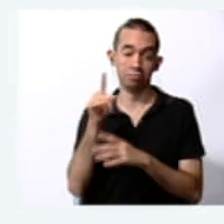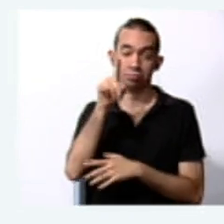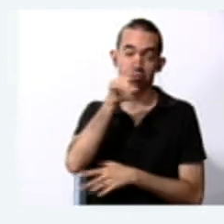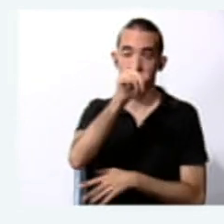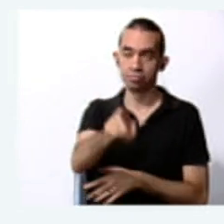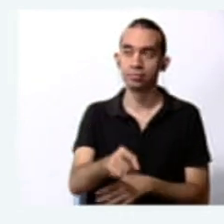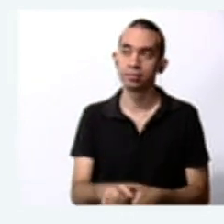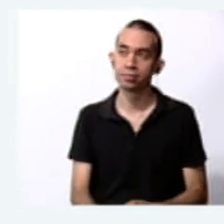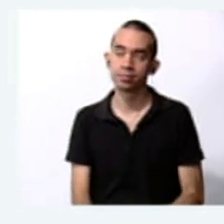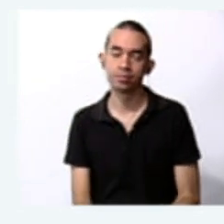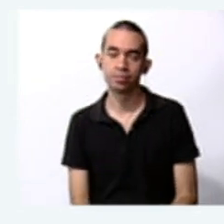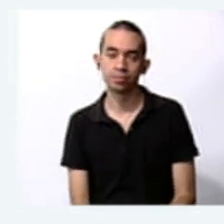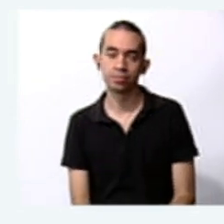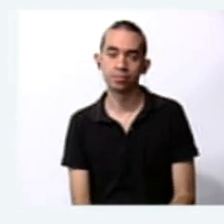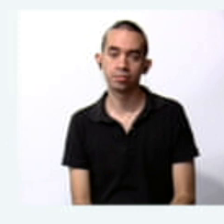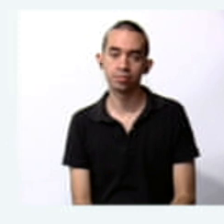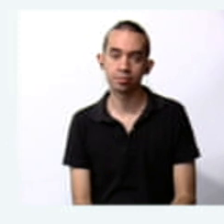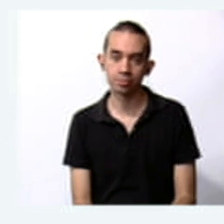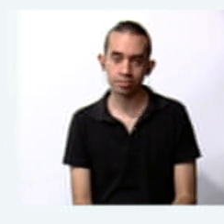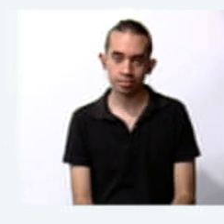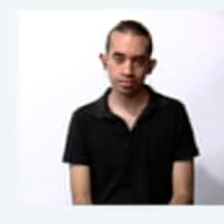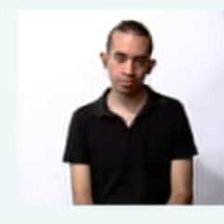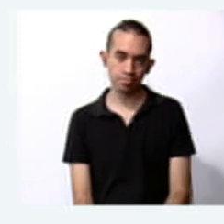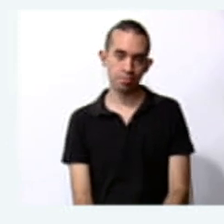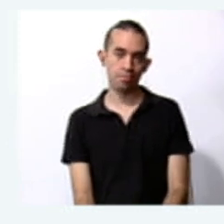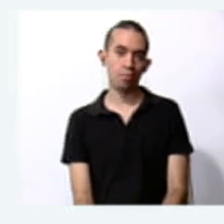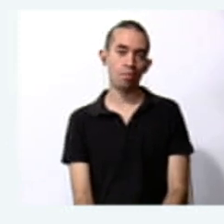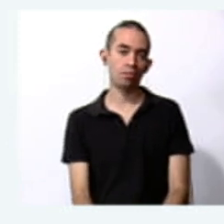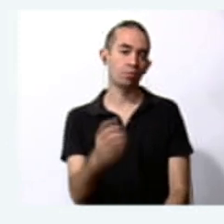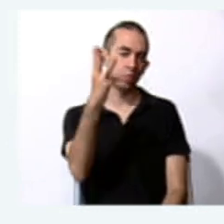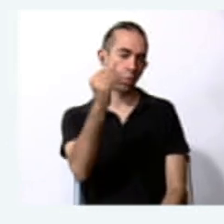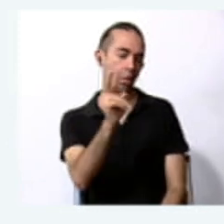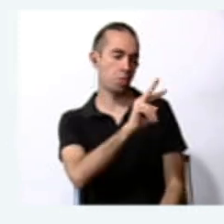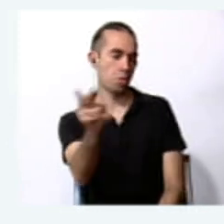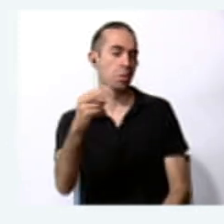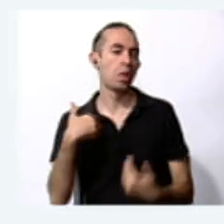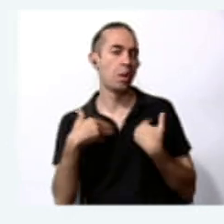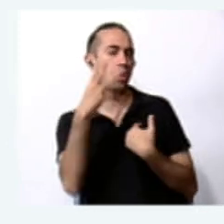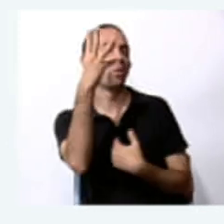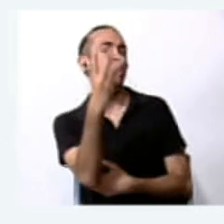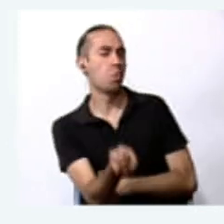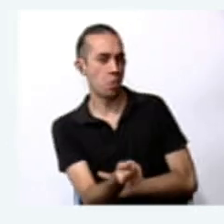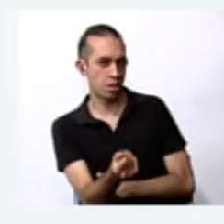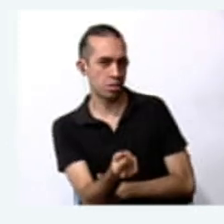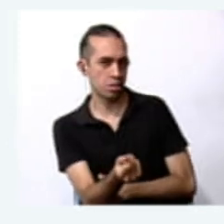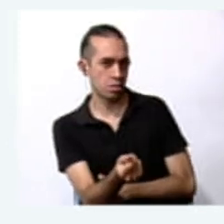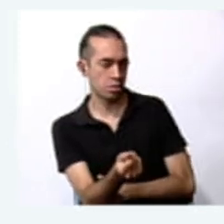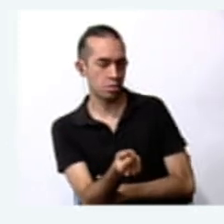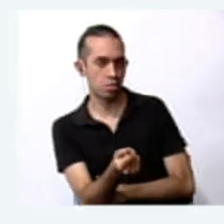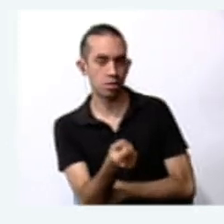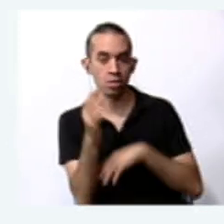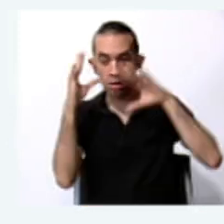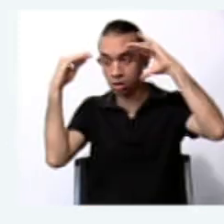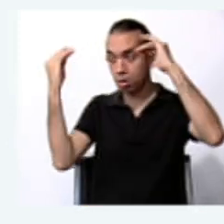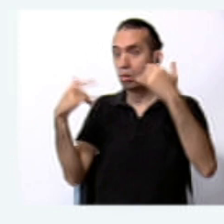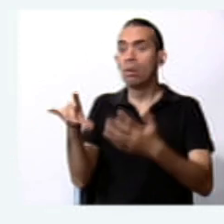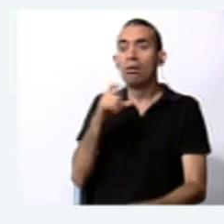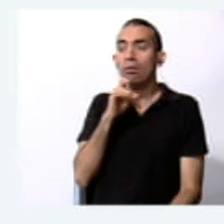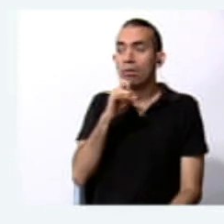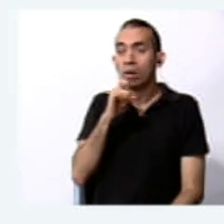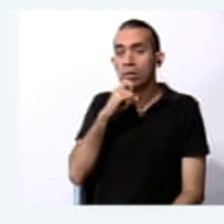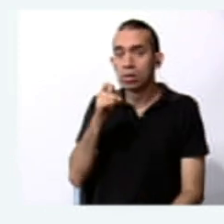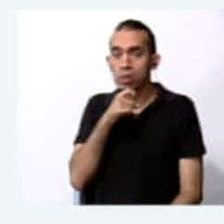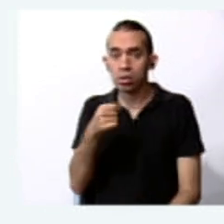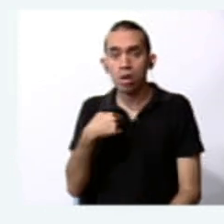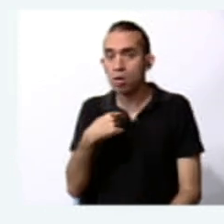question. How many animals did you see? Ooh, that's a really tough question.